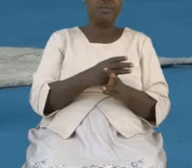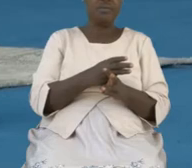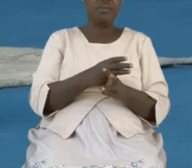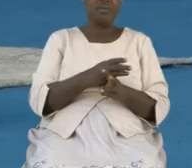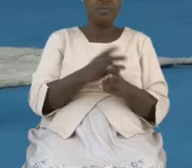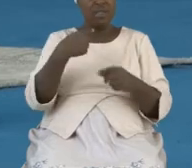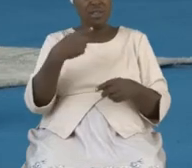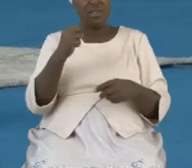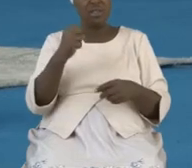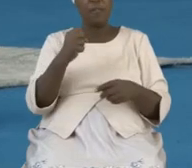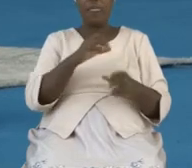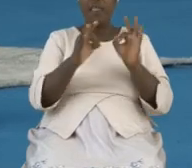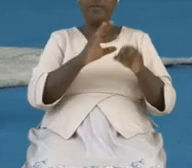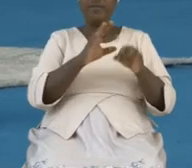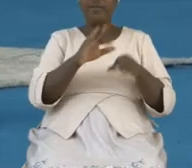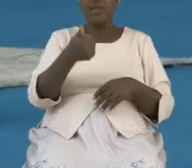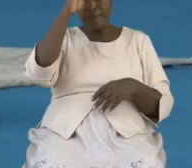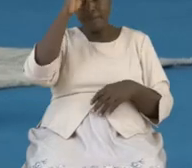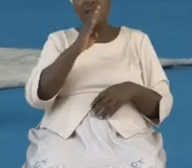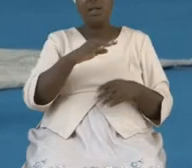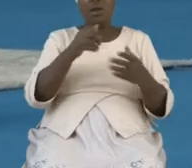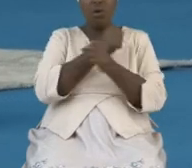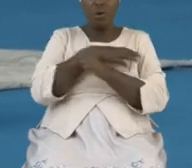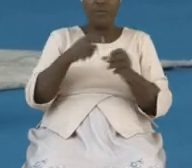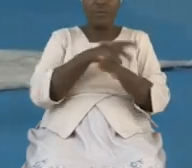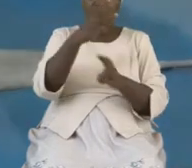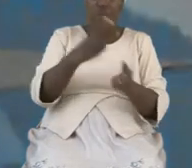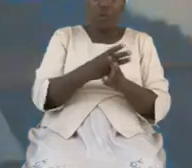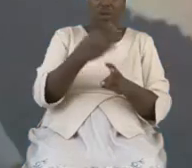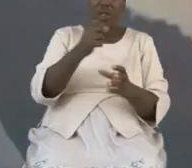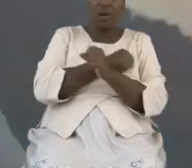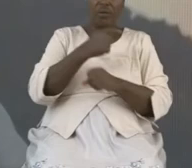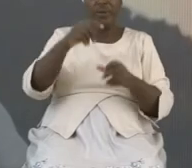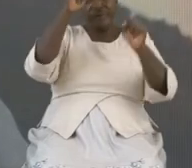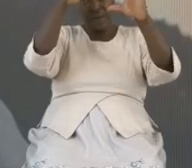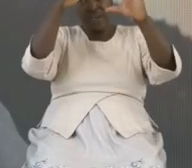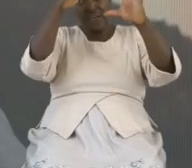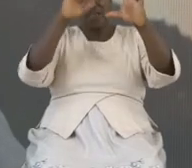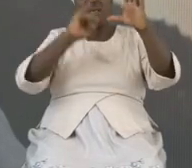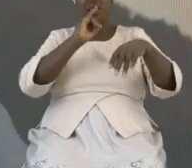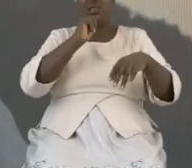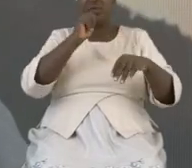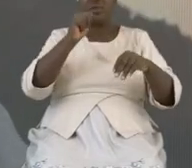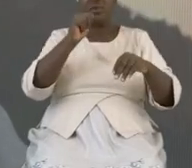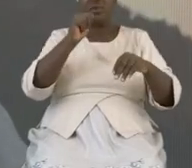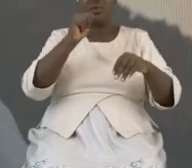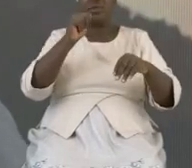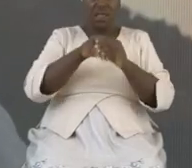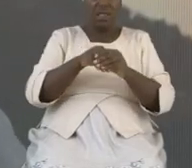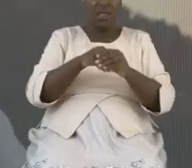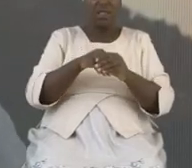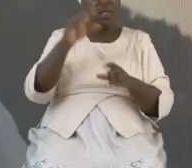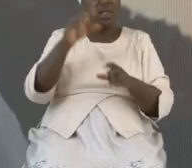any man love the world, the love of the Father is not in